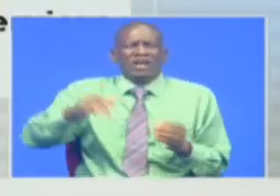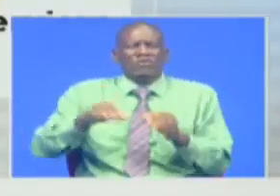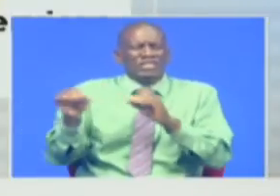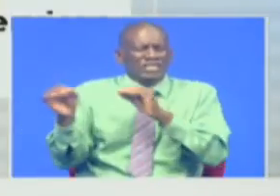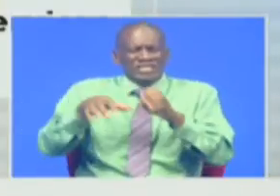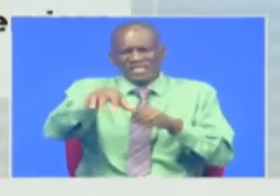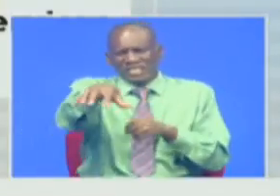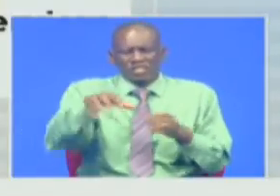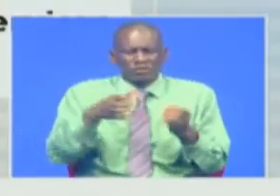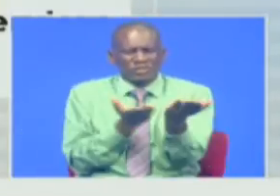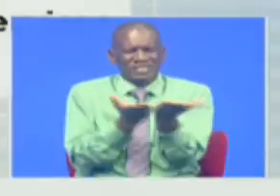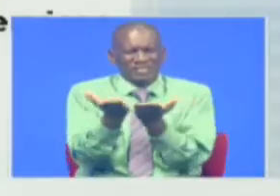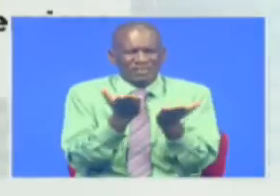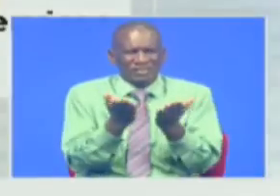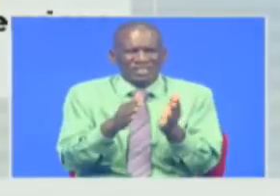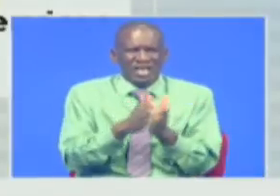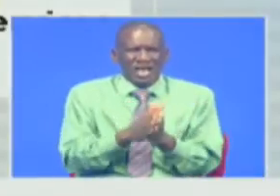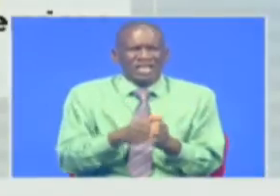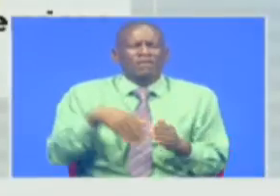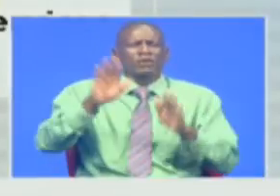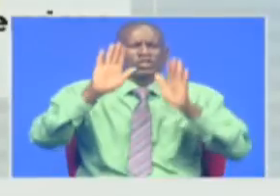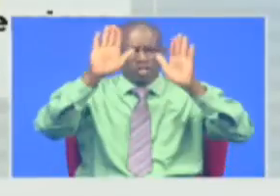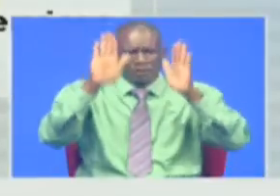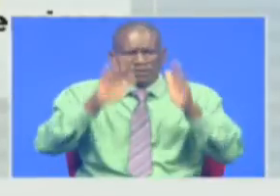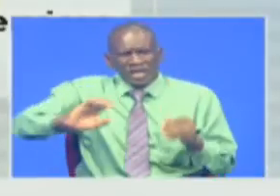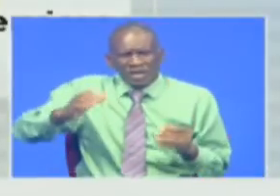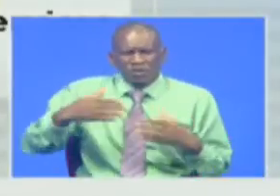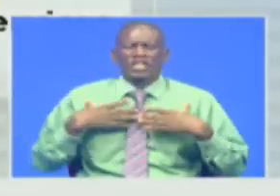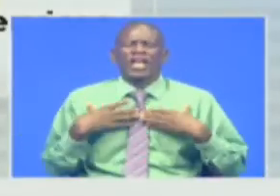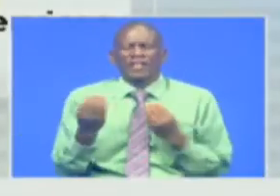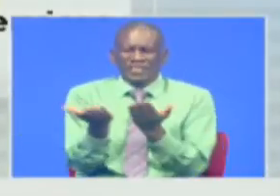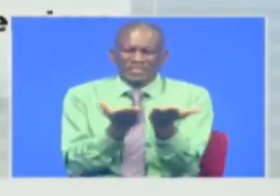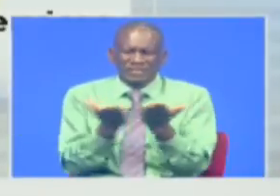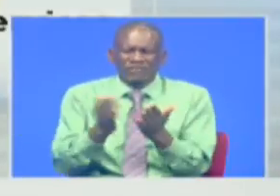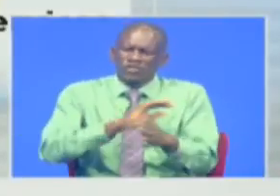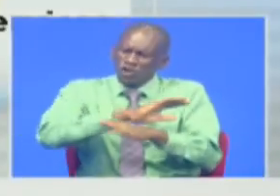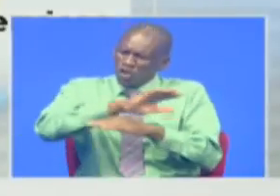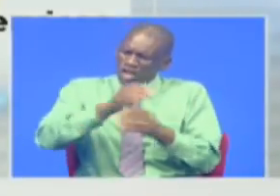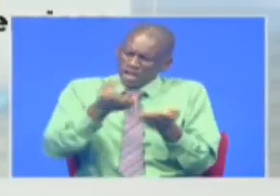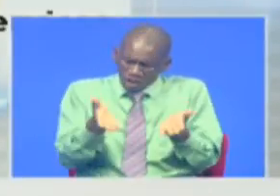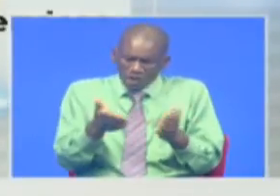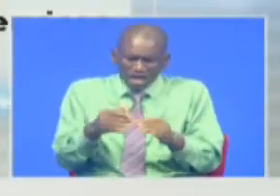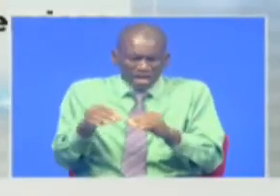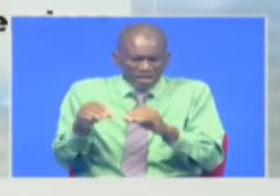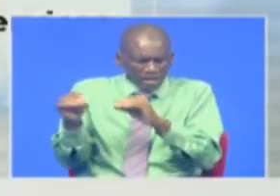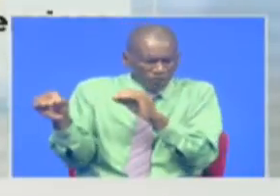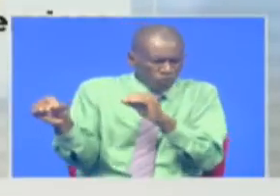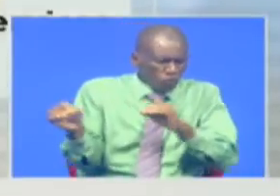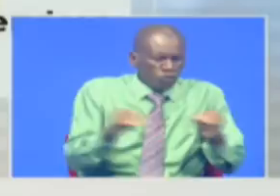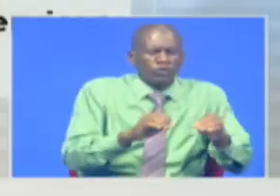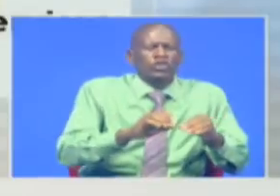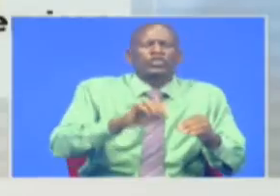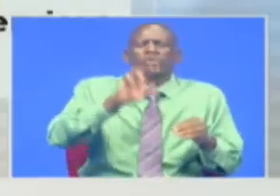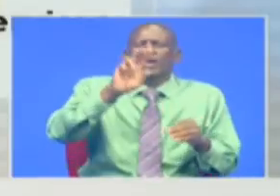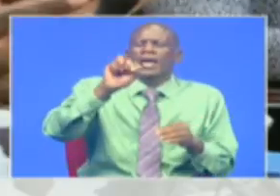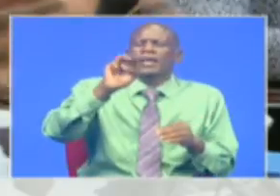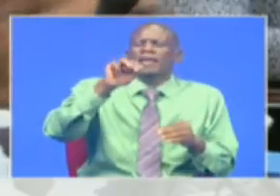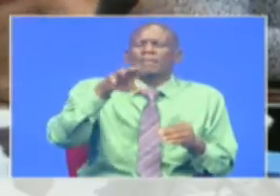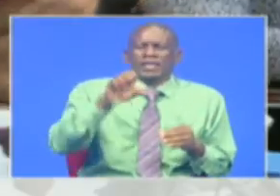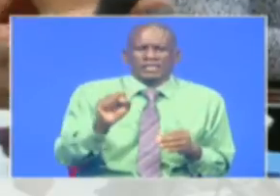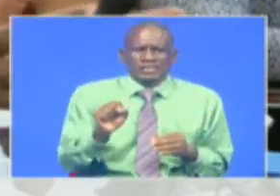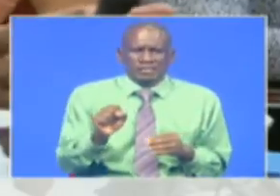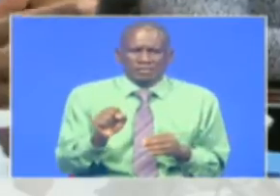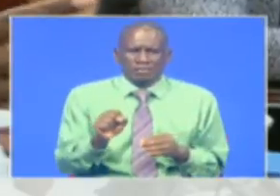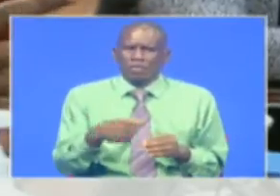transport services, and most importantly, county health services are now under the care of the Nairobi Metropolitan Services. Who is